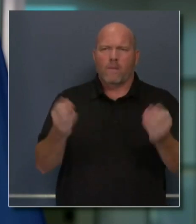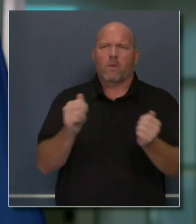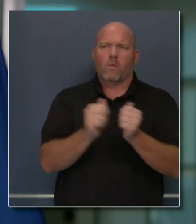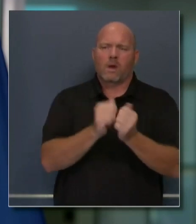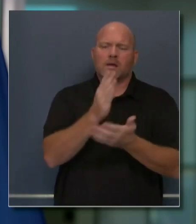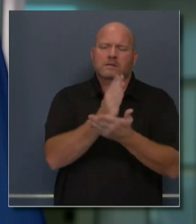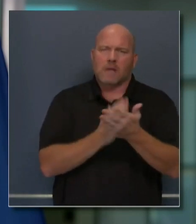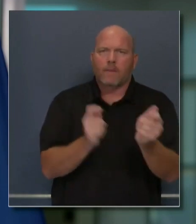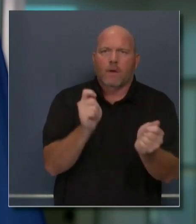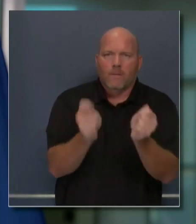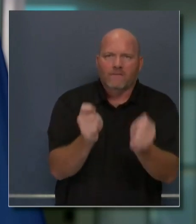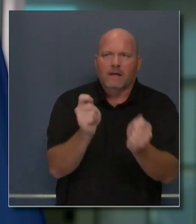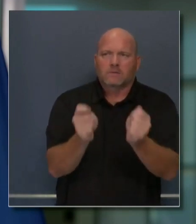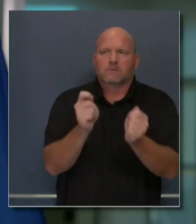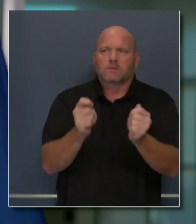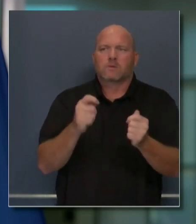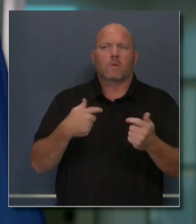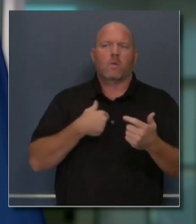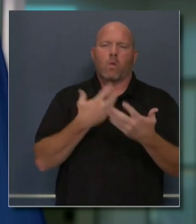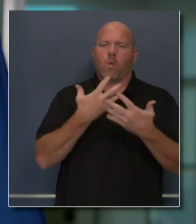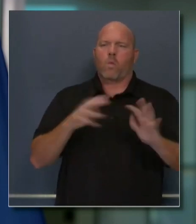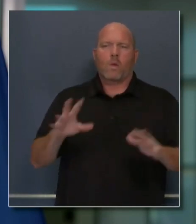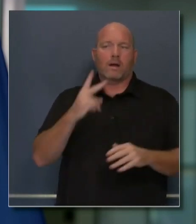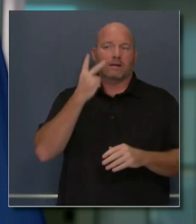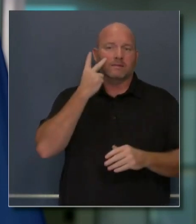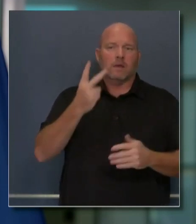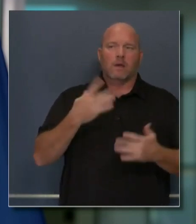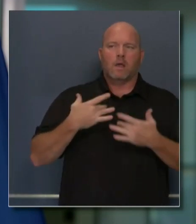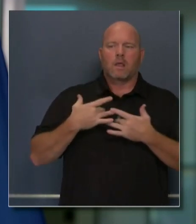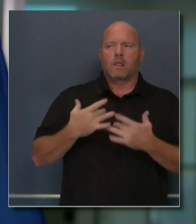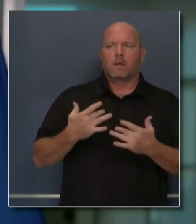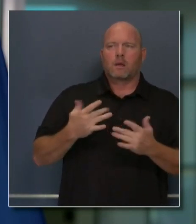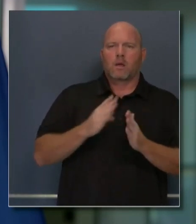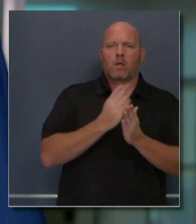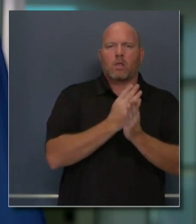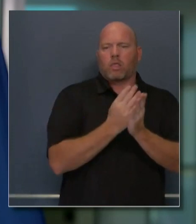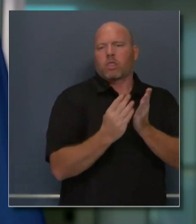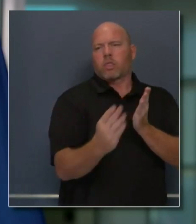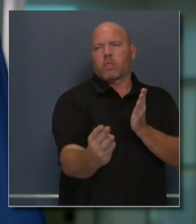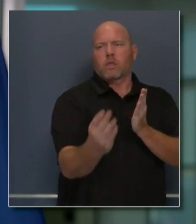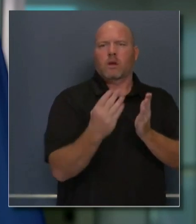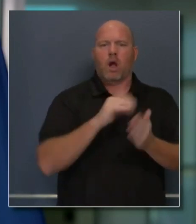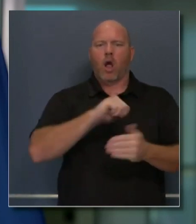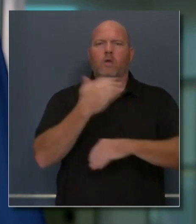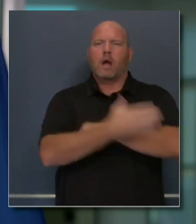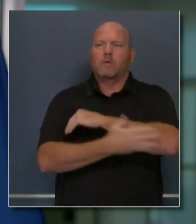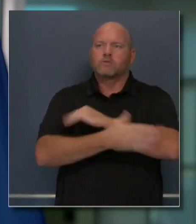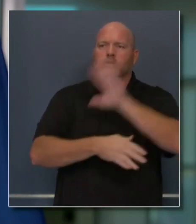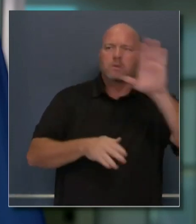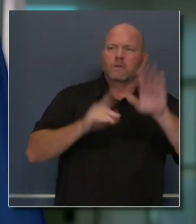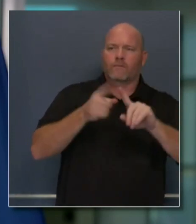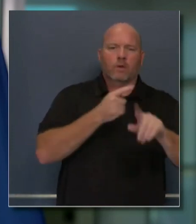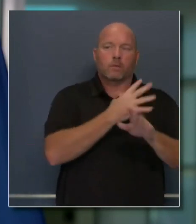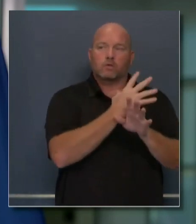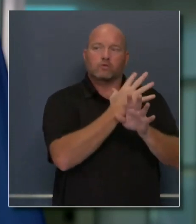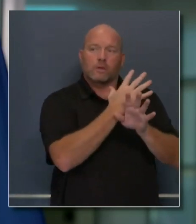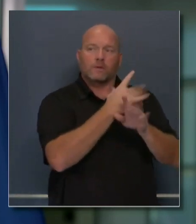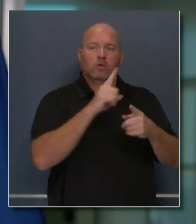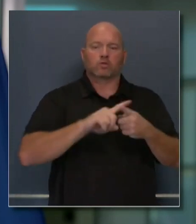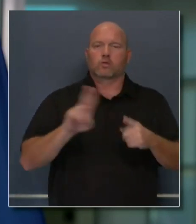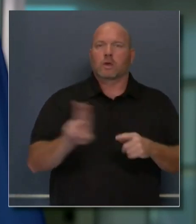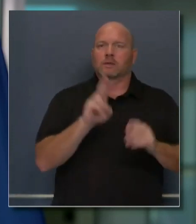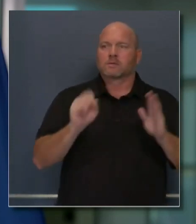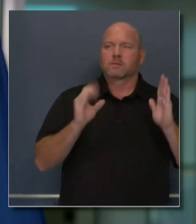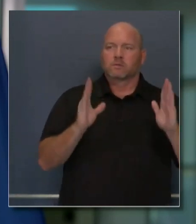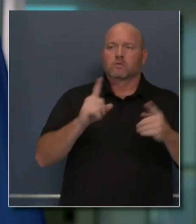of trend lines you're seeing across the country, for that matter around the world, from Germany to UK to